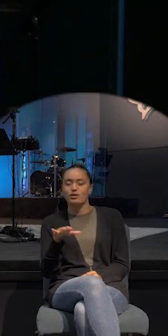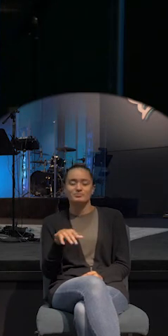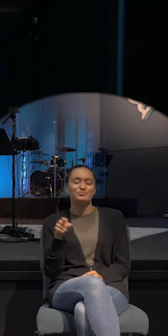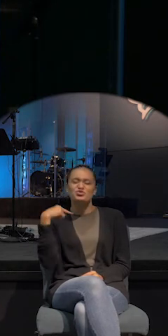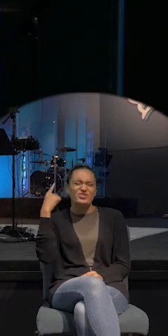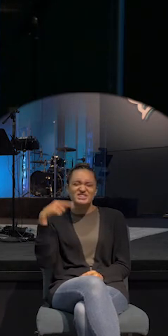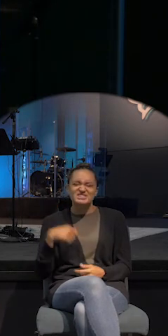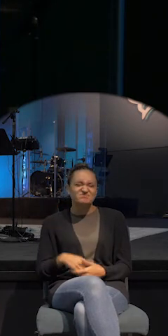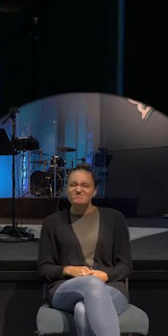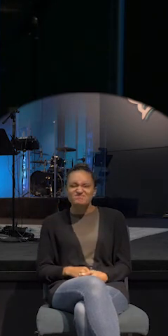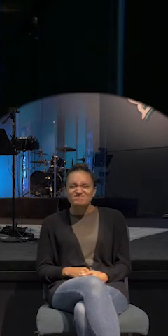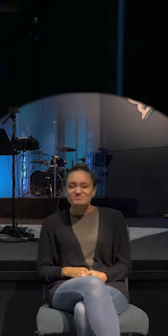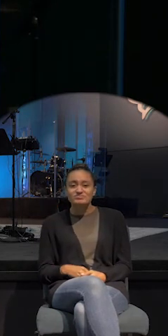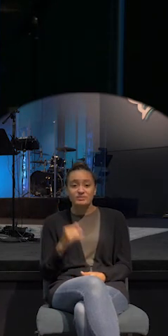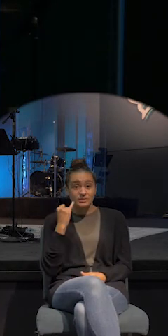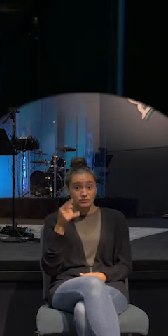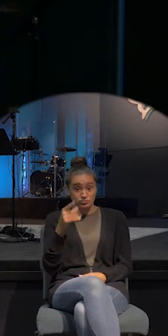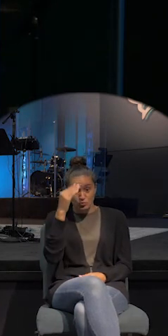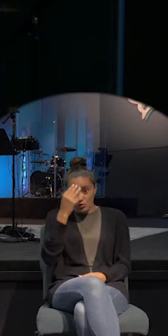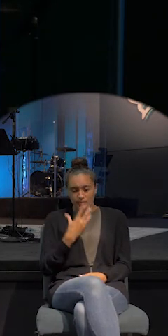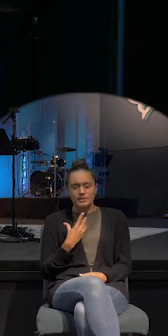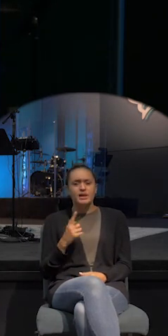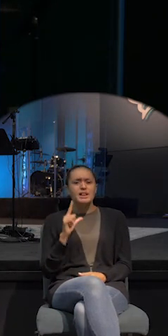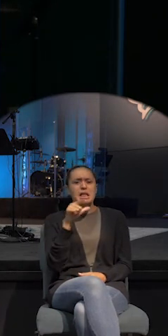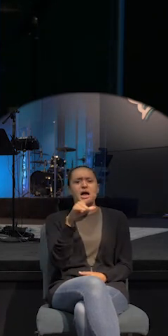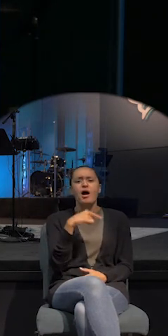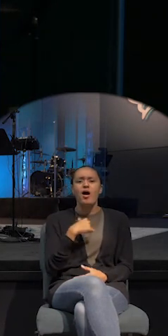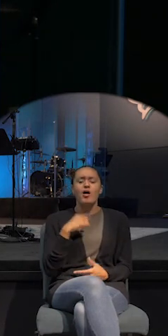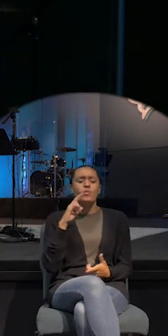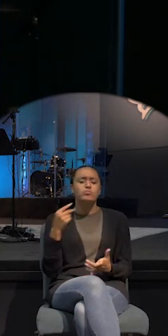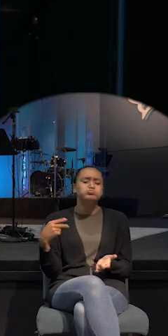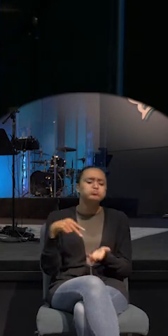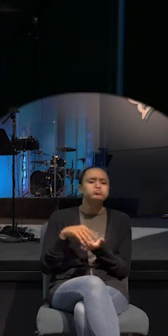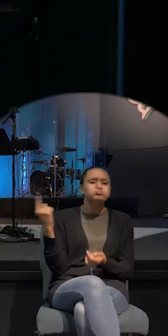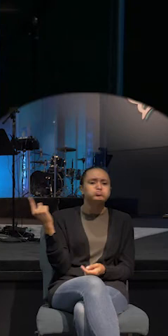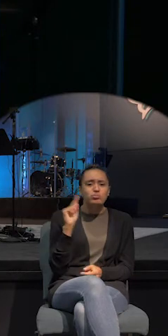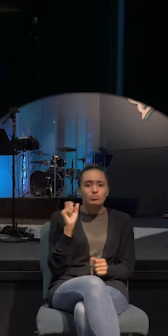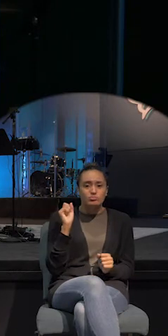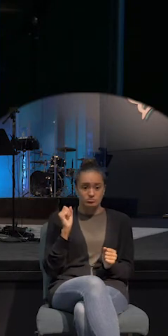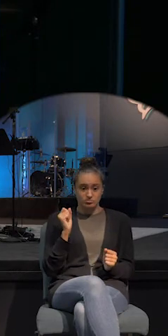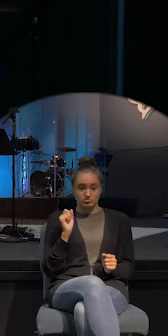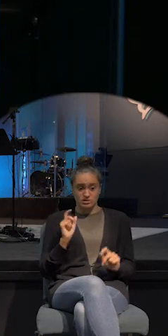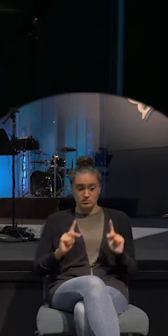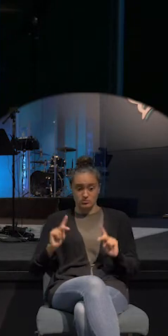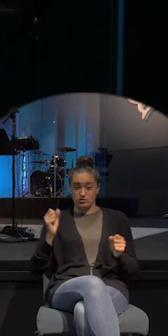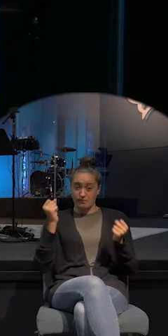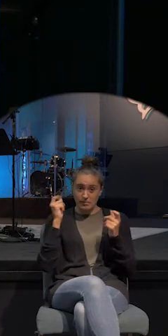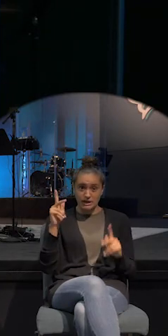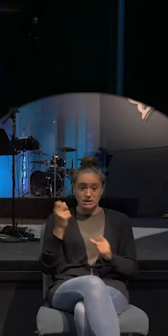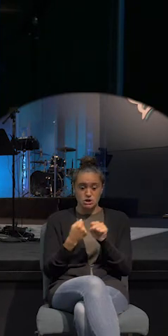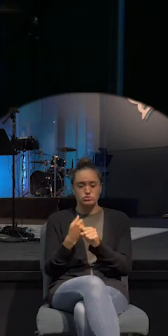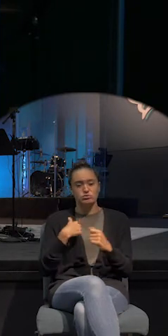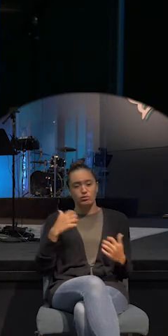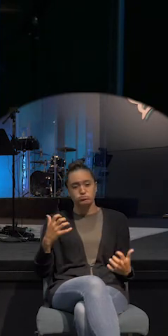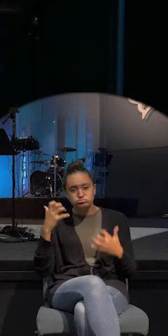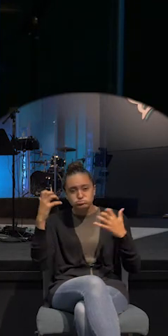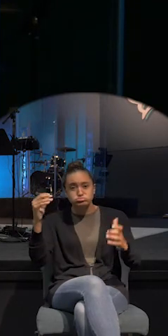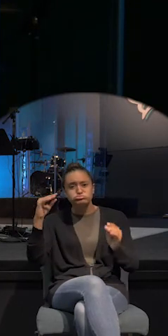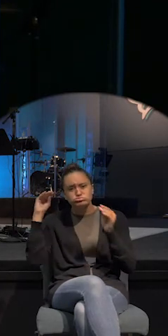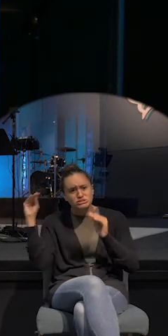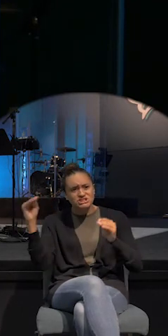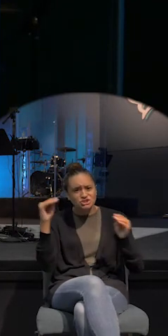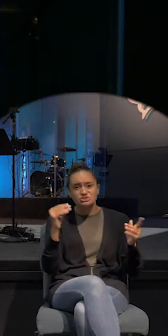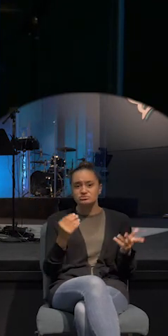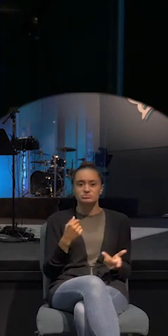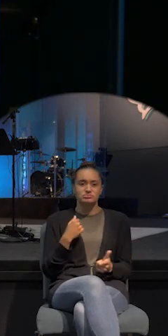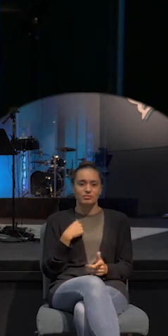crazy. If you'd have told me that one day I was going to stand in front of people for all these years and share the same message with people,